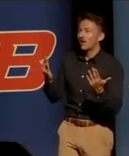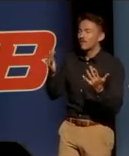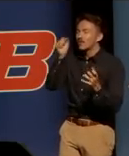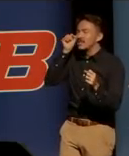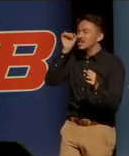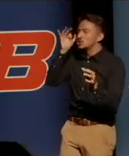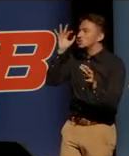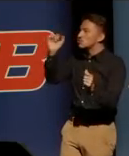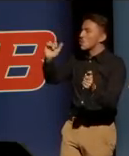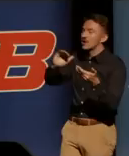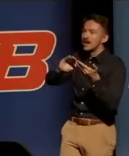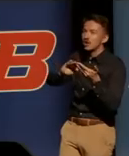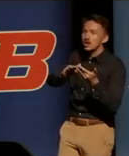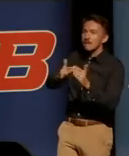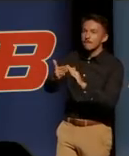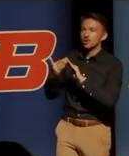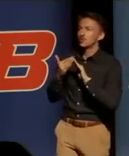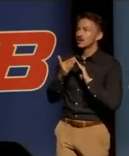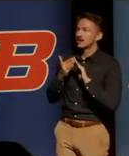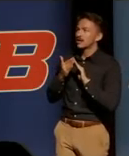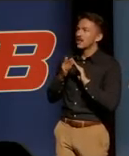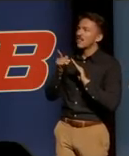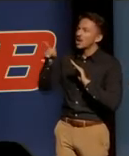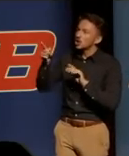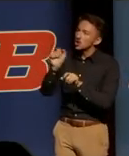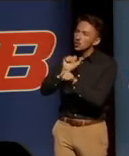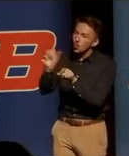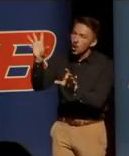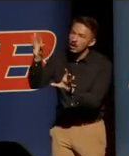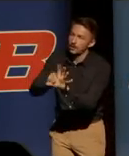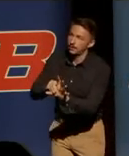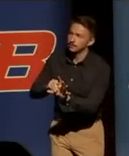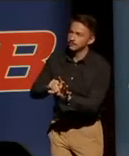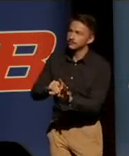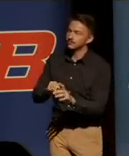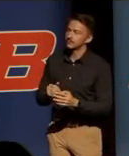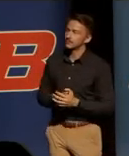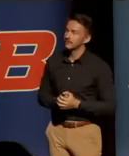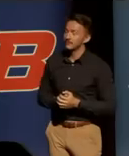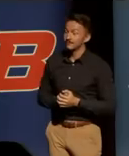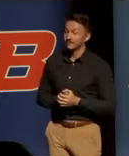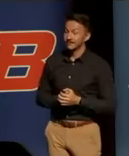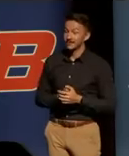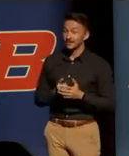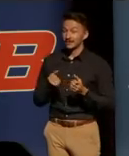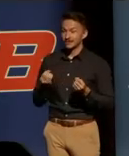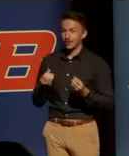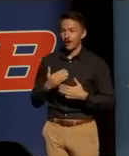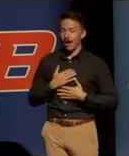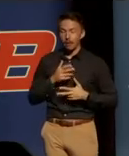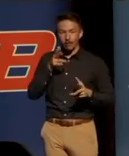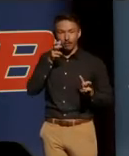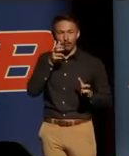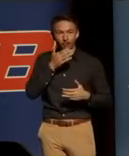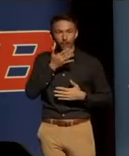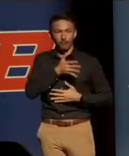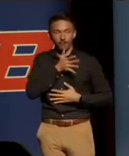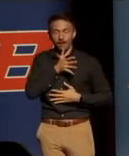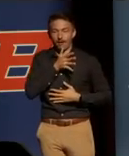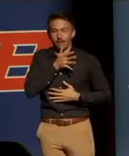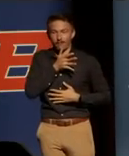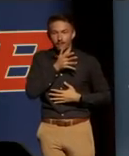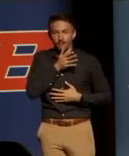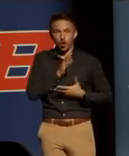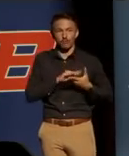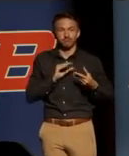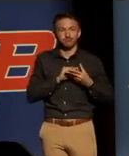extraordinary community for which you work." So I want to pass on my mother's